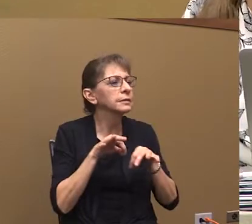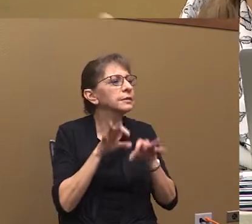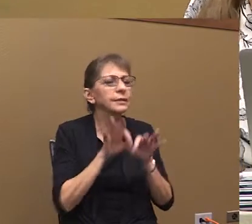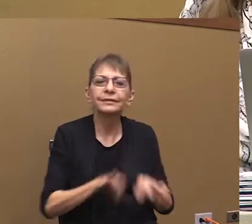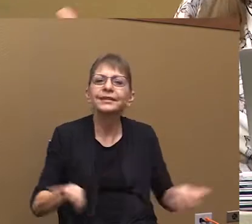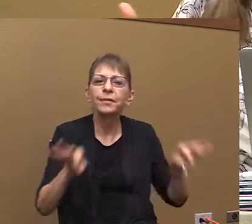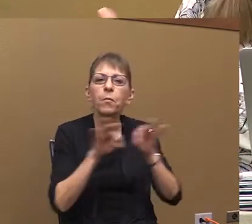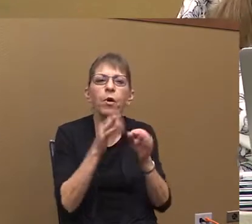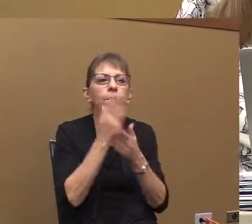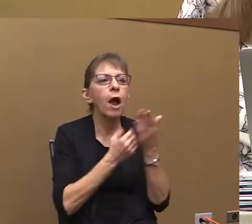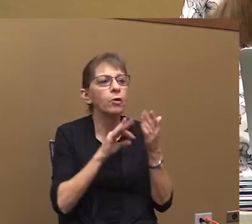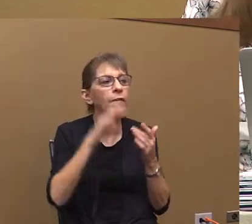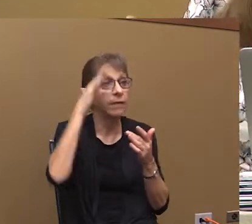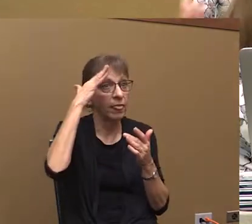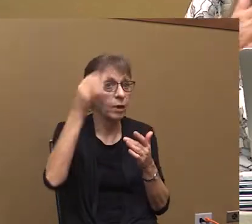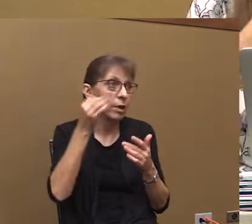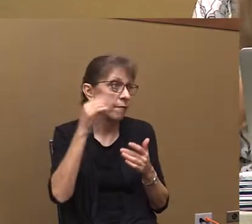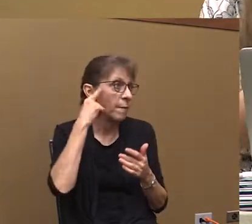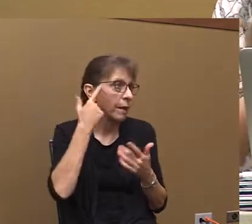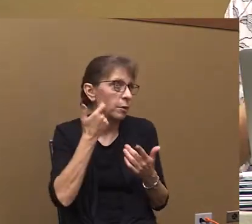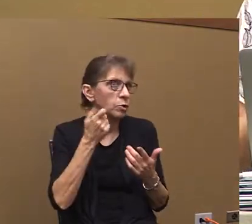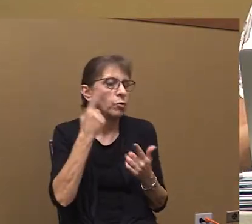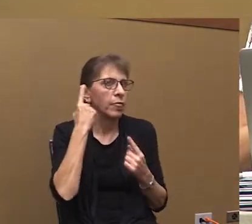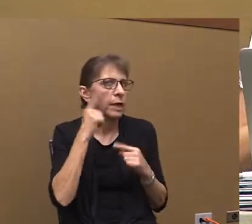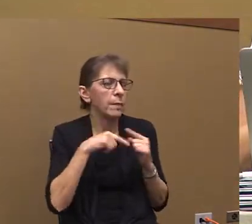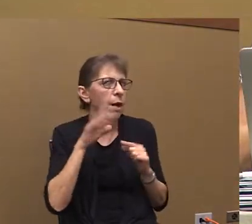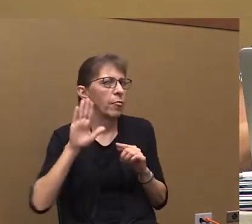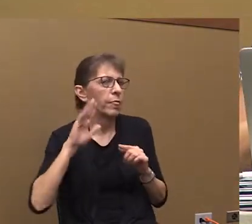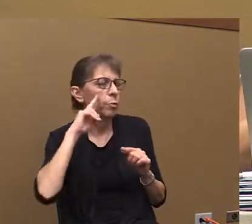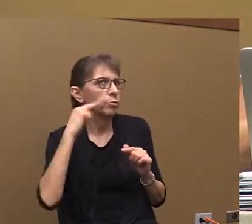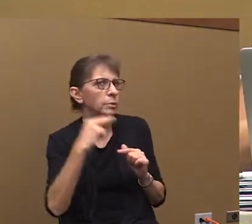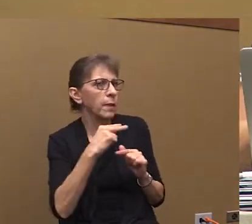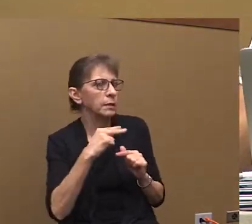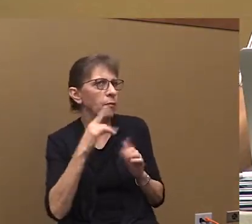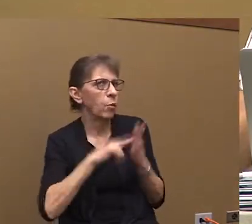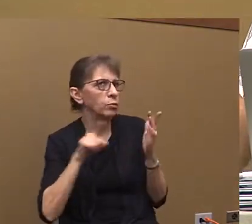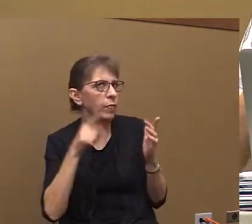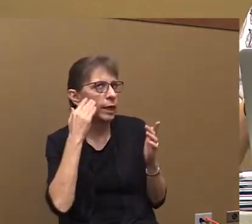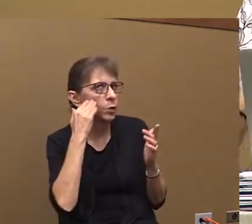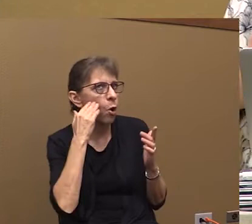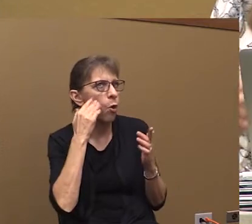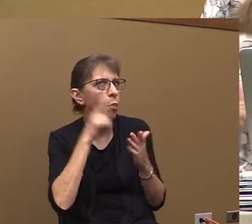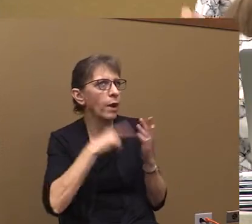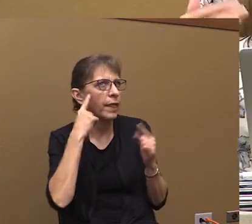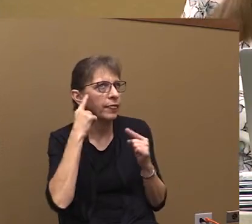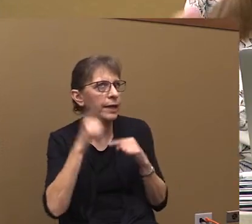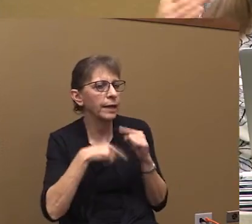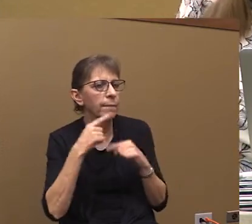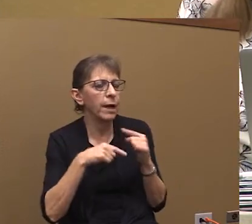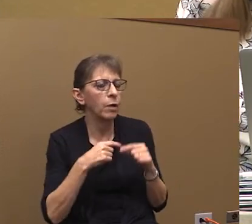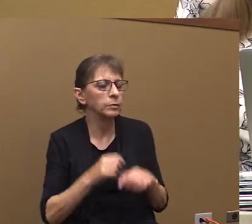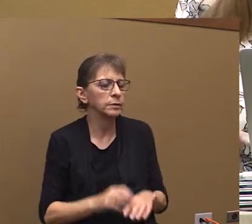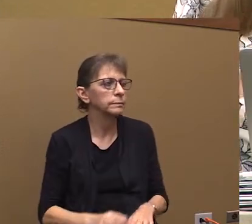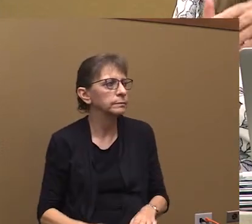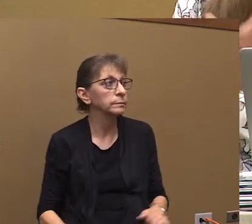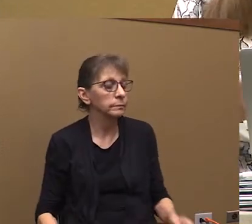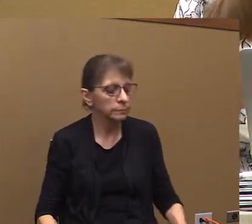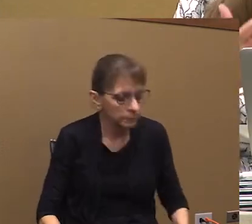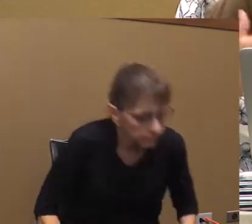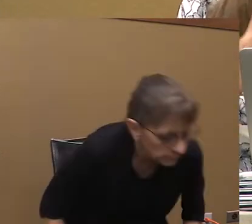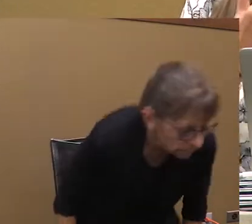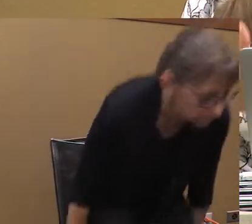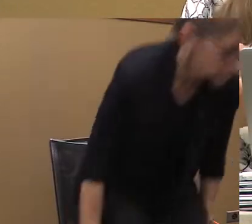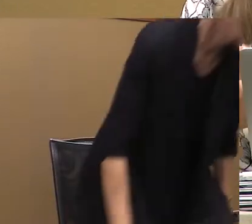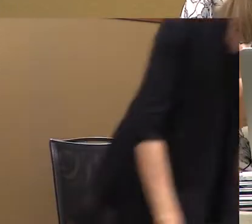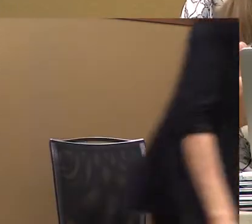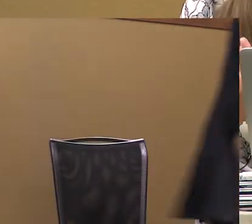end up in the right part of the building. So giving directions is an important part of theory of mind, because you're